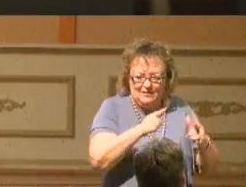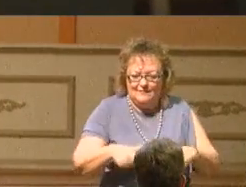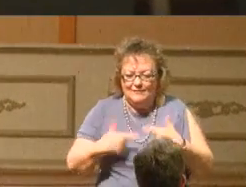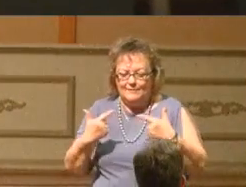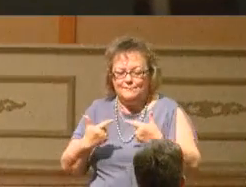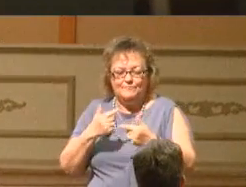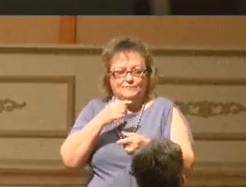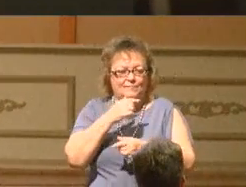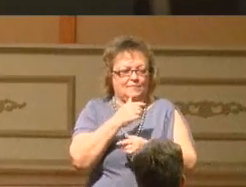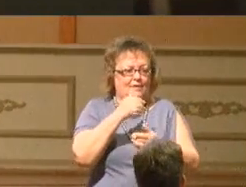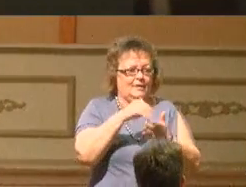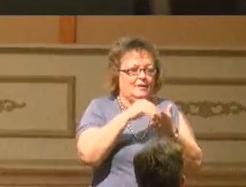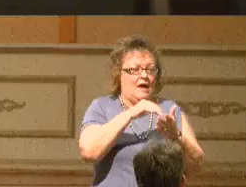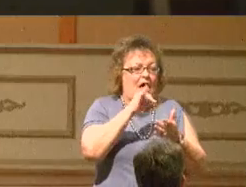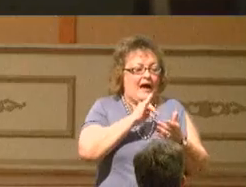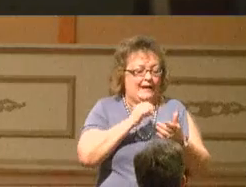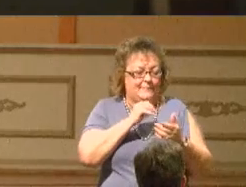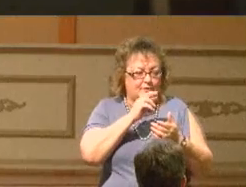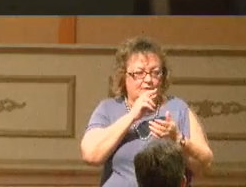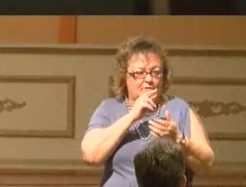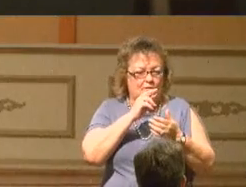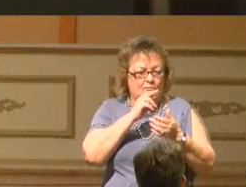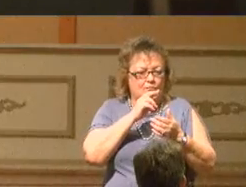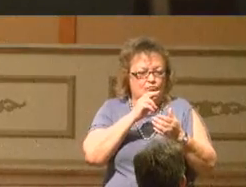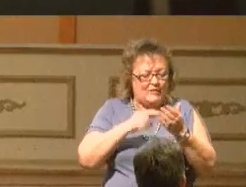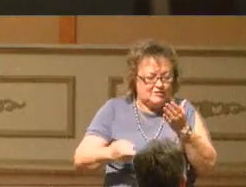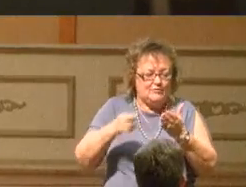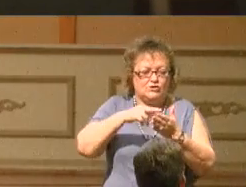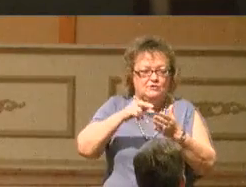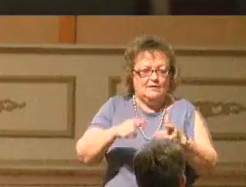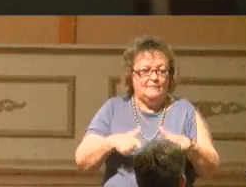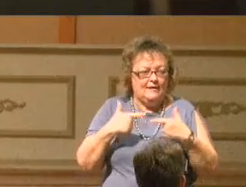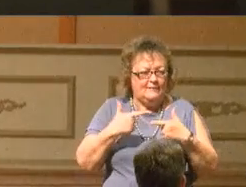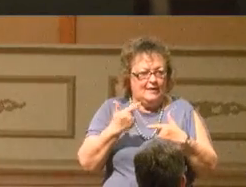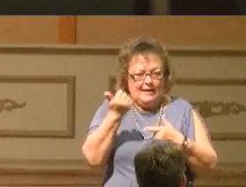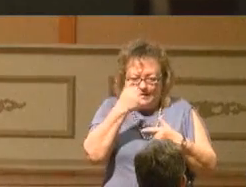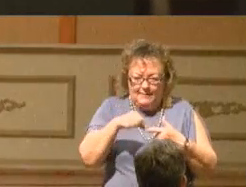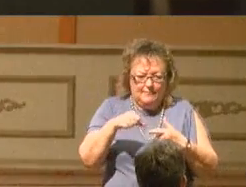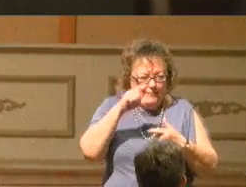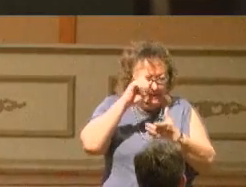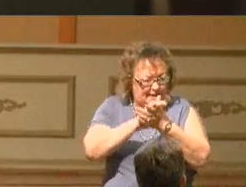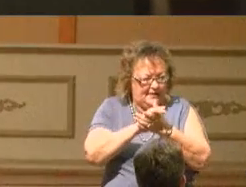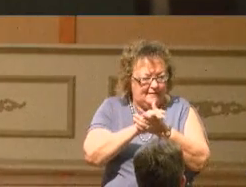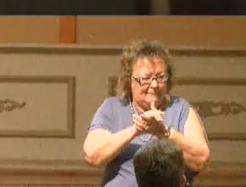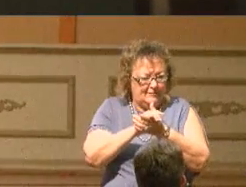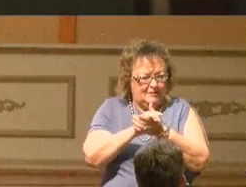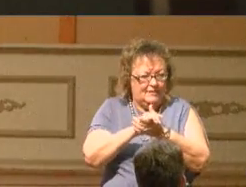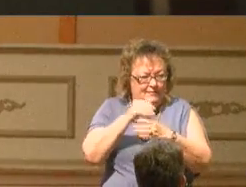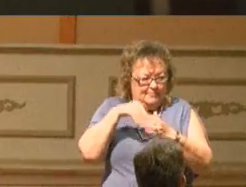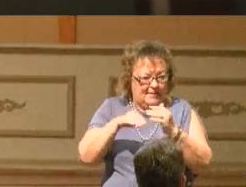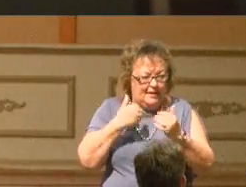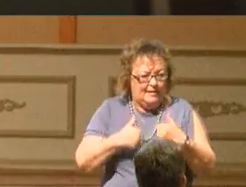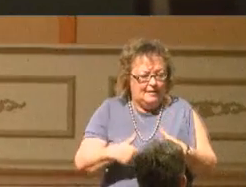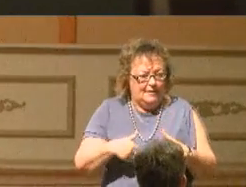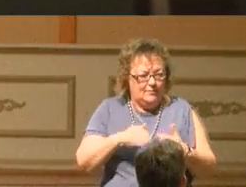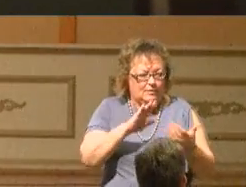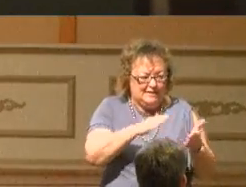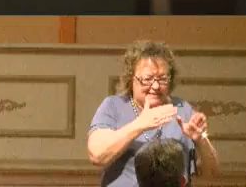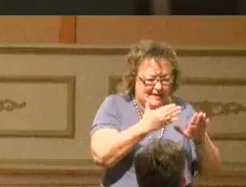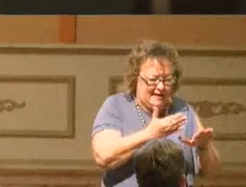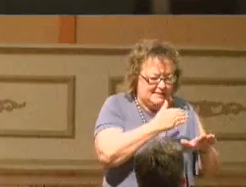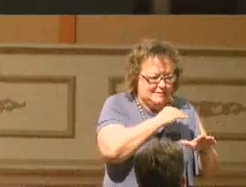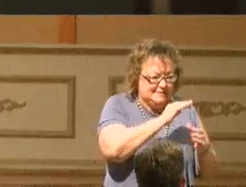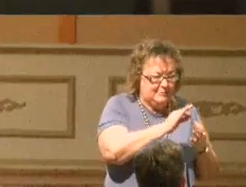John 11:25-26, I am the resurrection and the life. He that believeth in me, though he were dead, yet shall he live. And whosoever liveth and